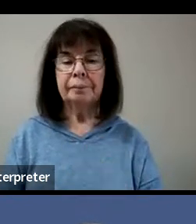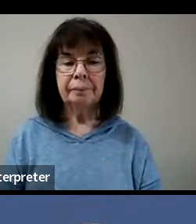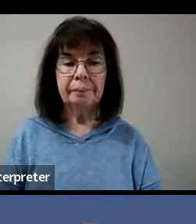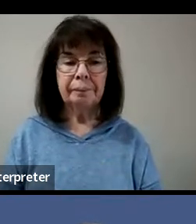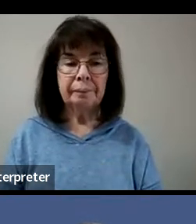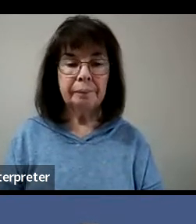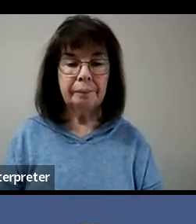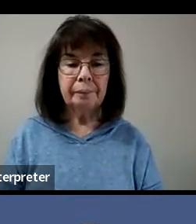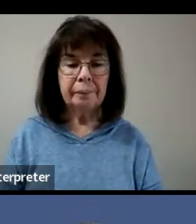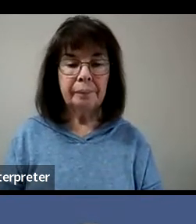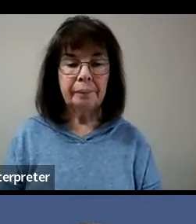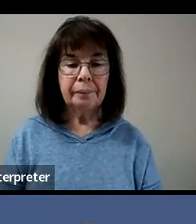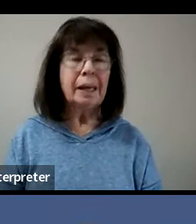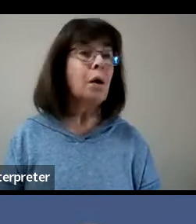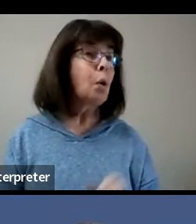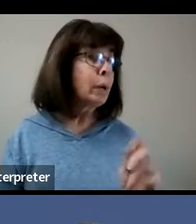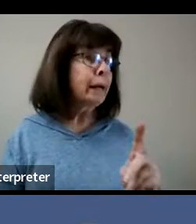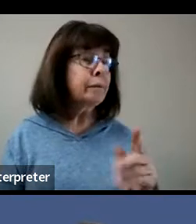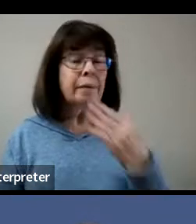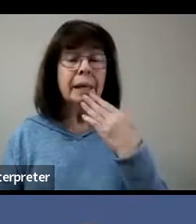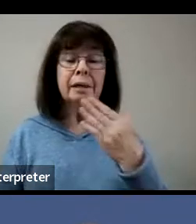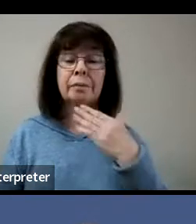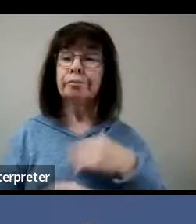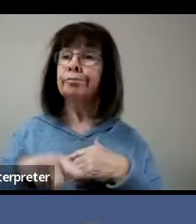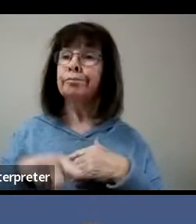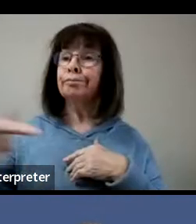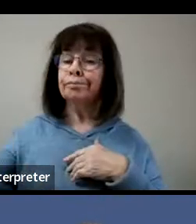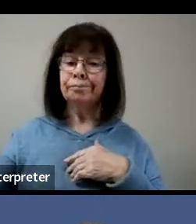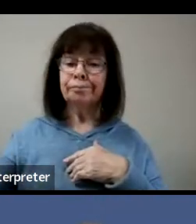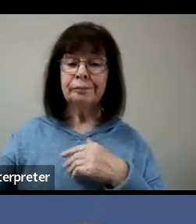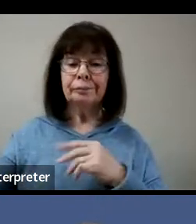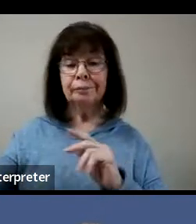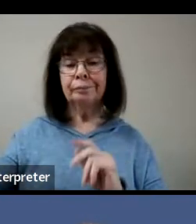Okay, thank you. Kimmy.